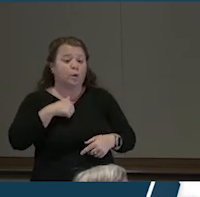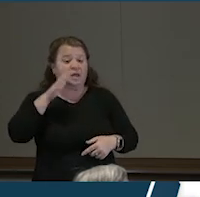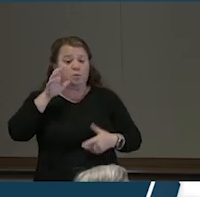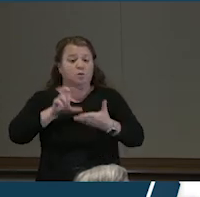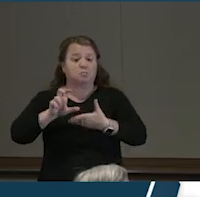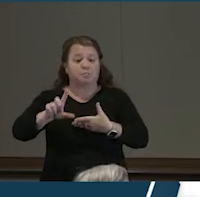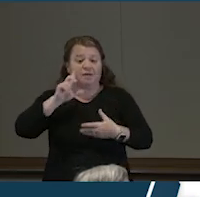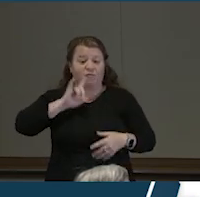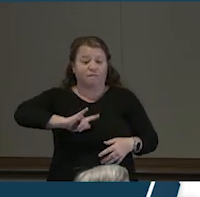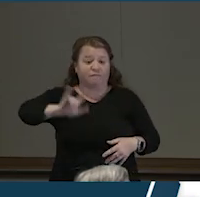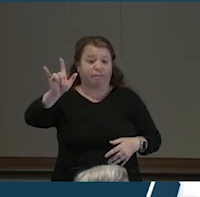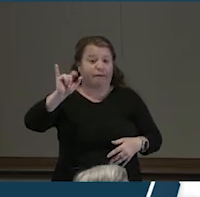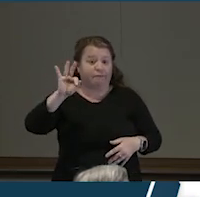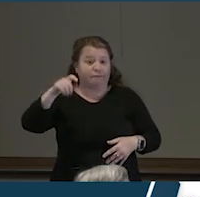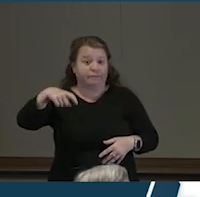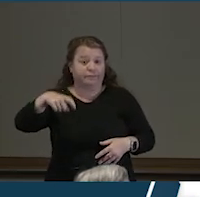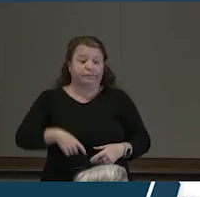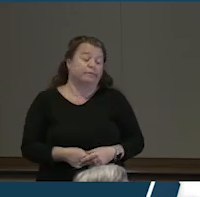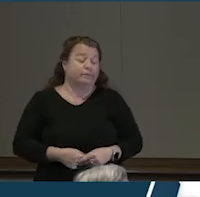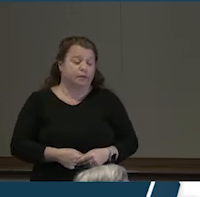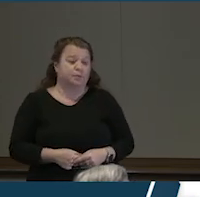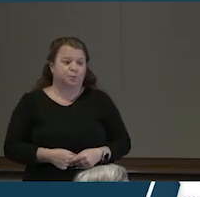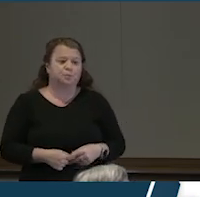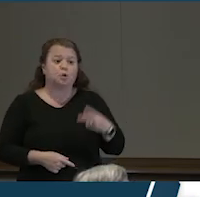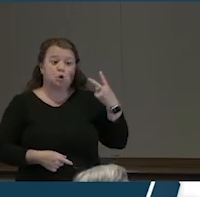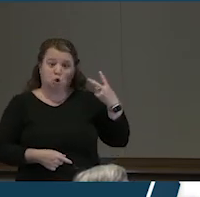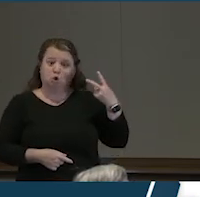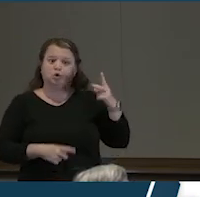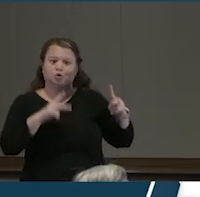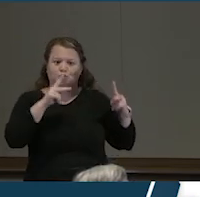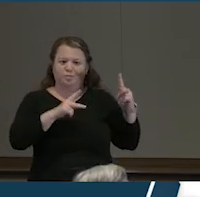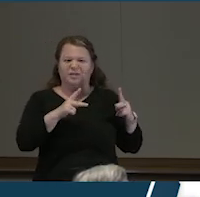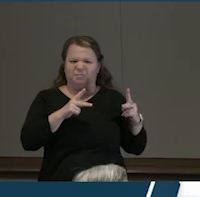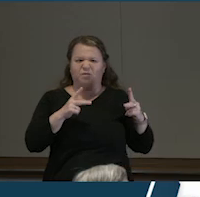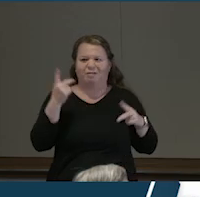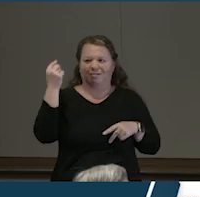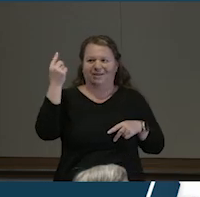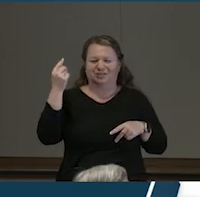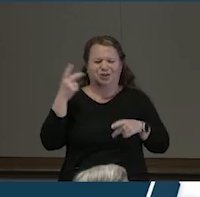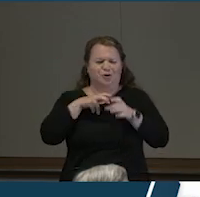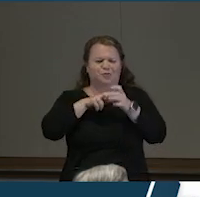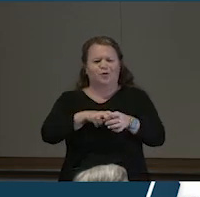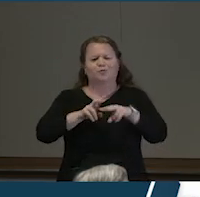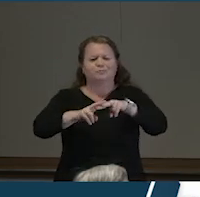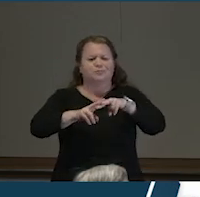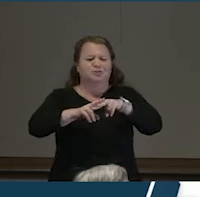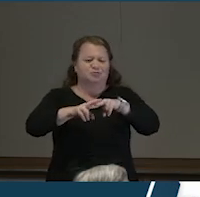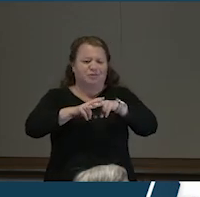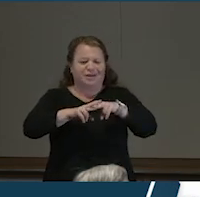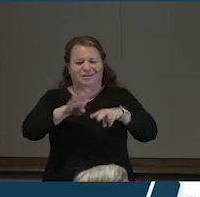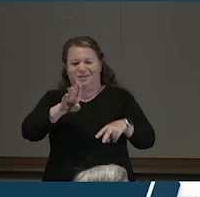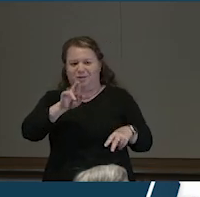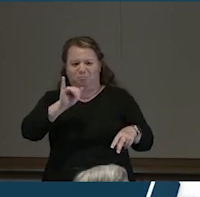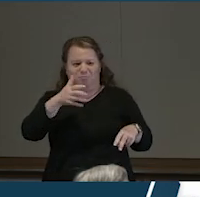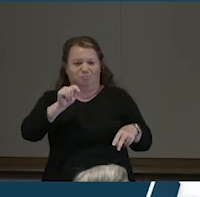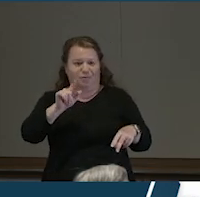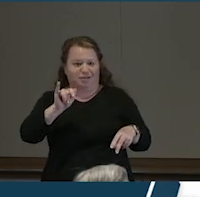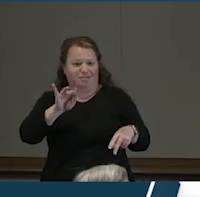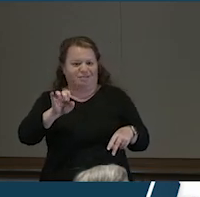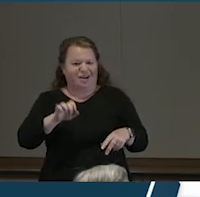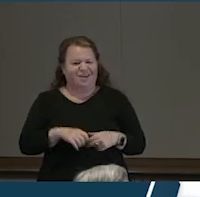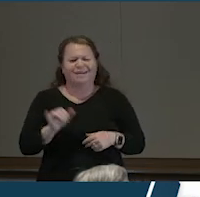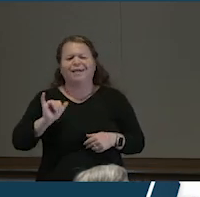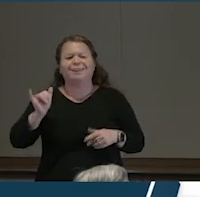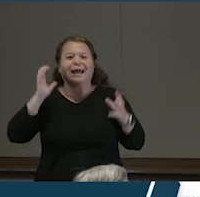fly. We had 2 partners last year that rode the Bright Line, which is, if you've not ridden the Bright Line, it's like a